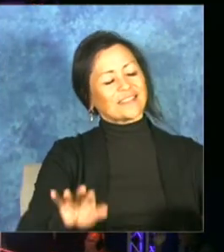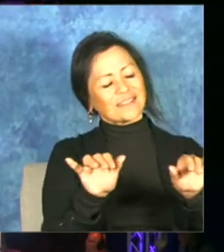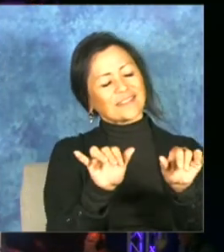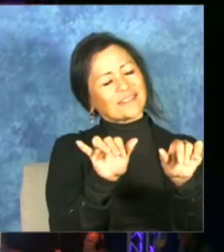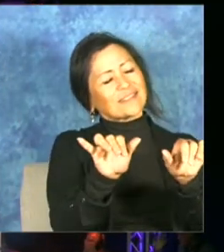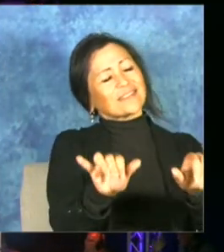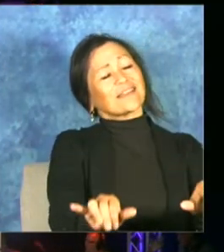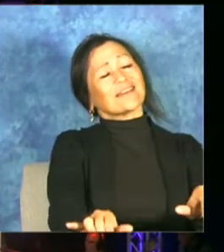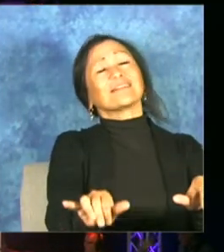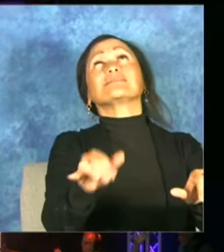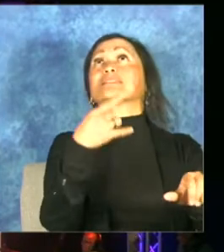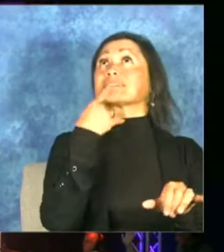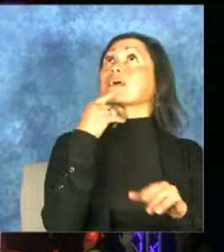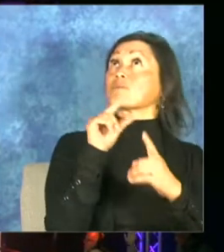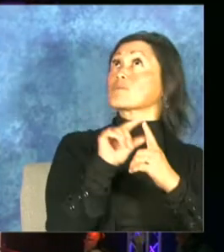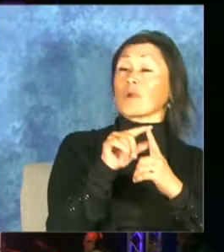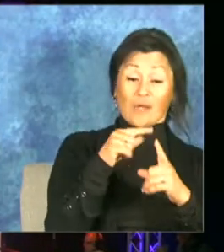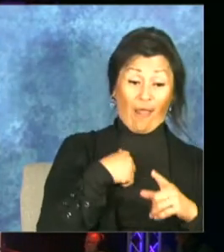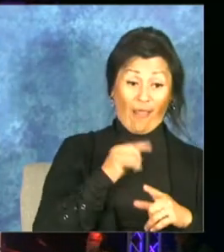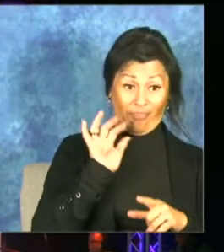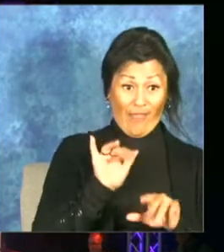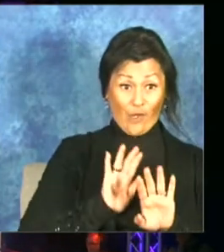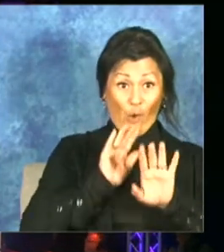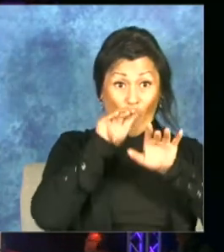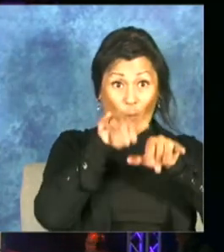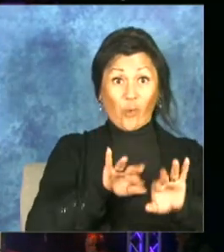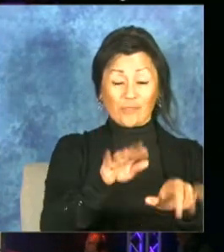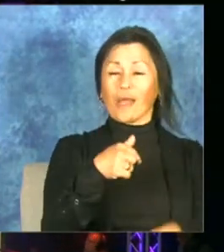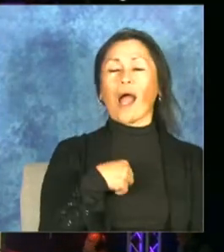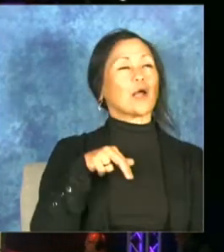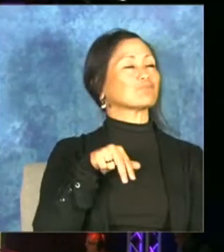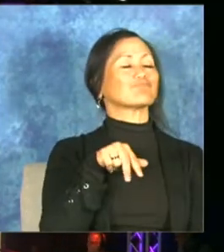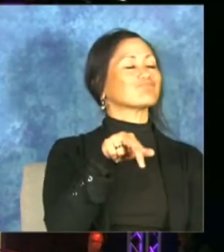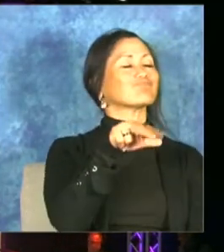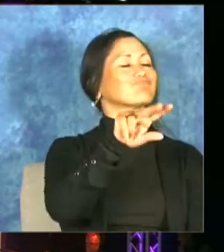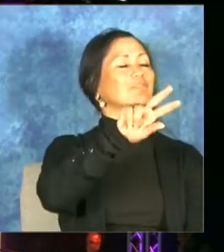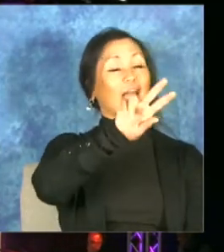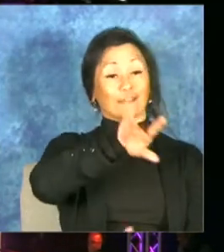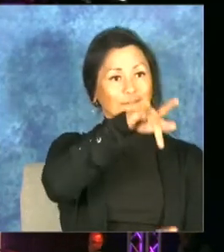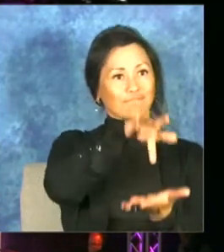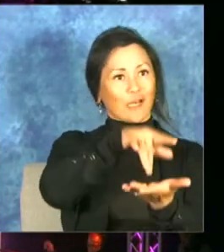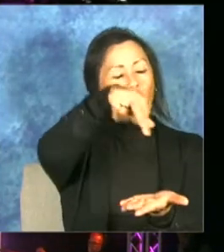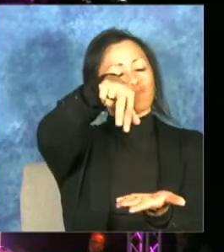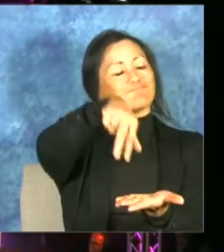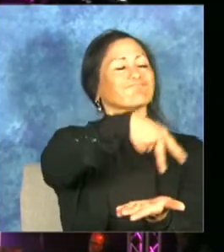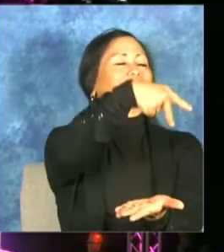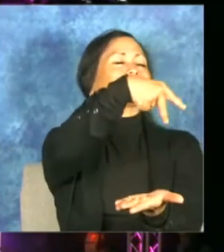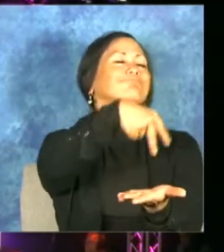Say the word and I will send.